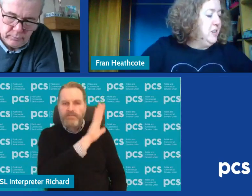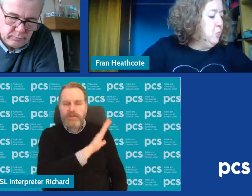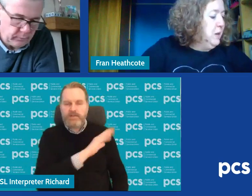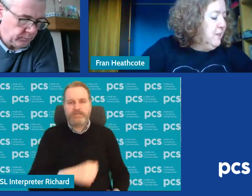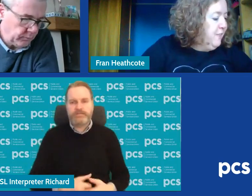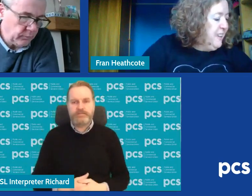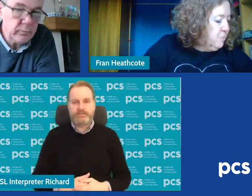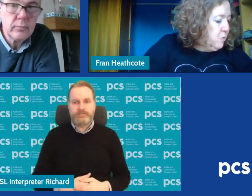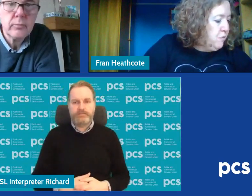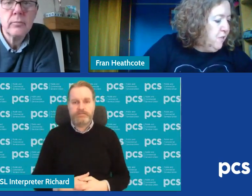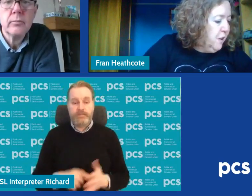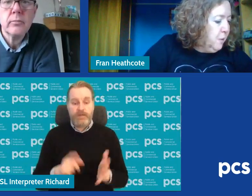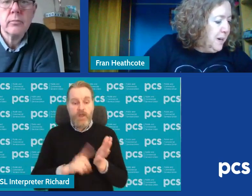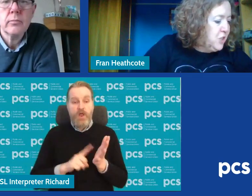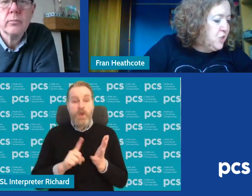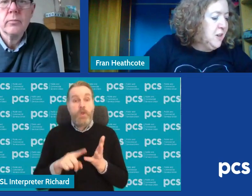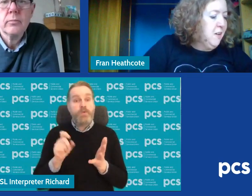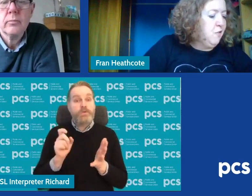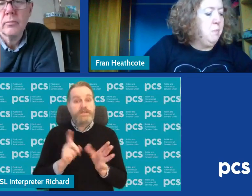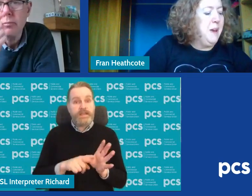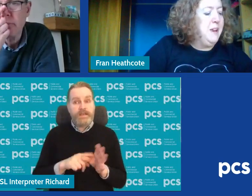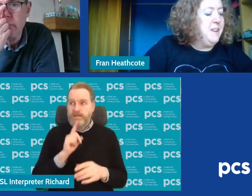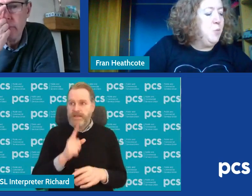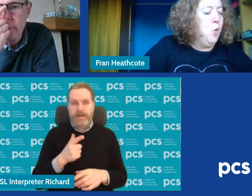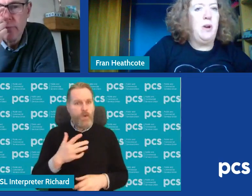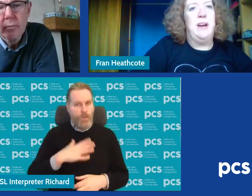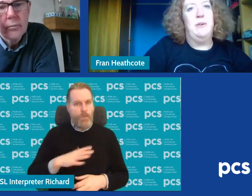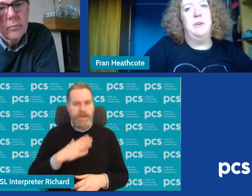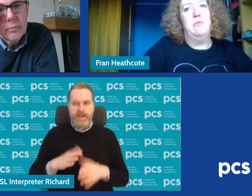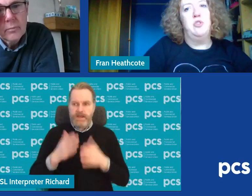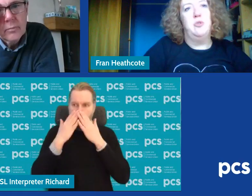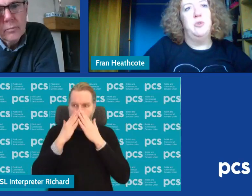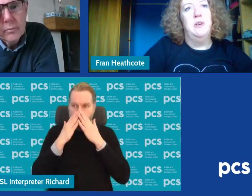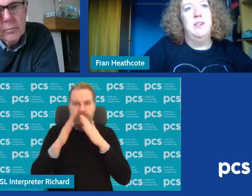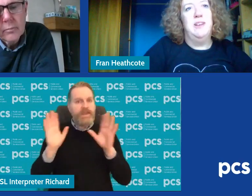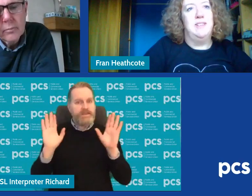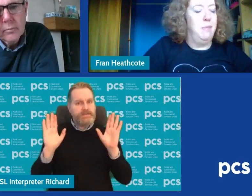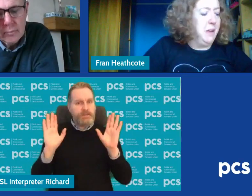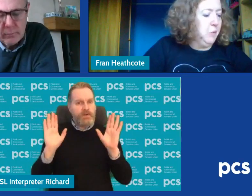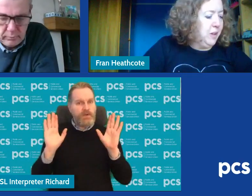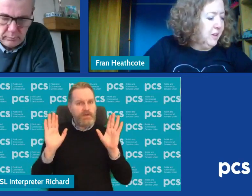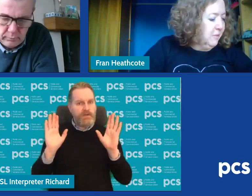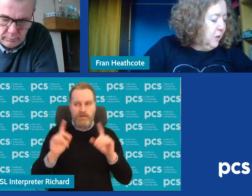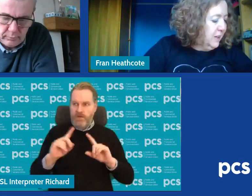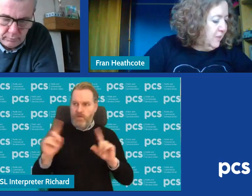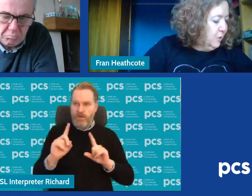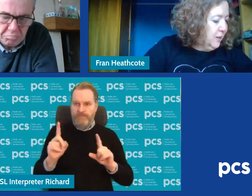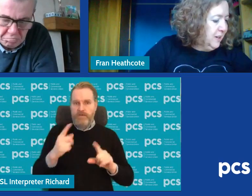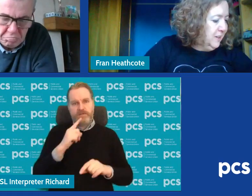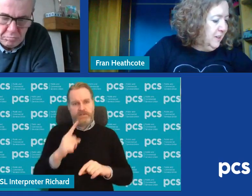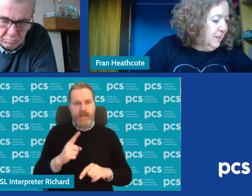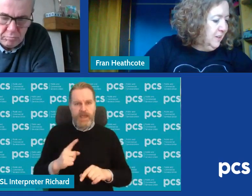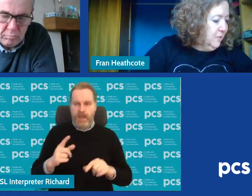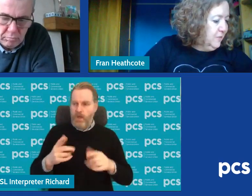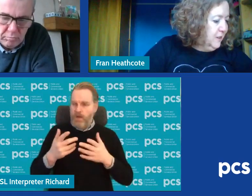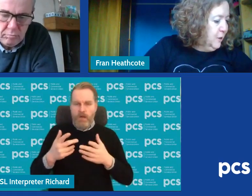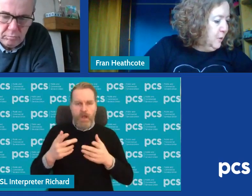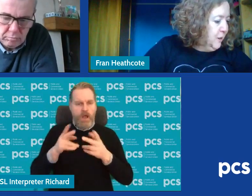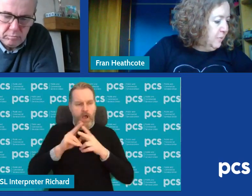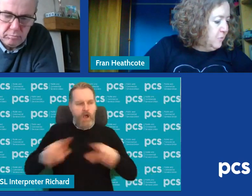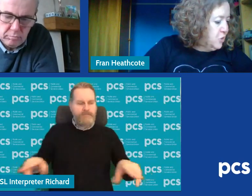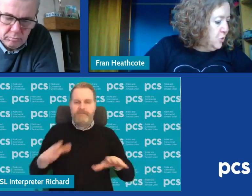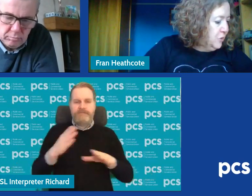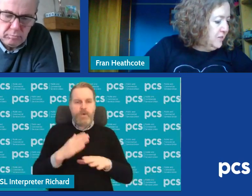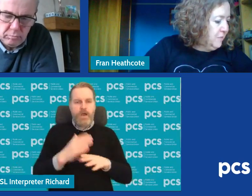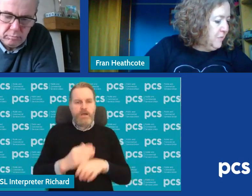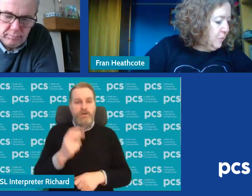point. She said we need a Facebook profile badge for our payday walkout, and I'm sure that's something we can have a look at, Lucy Lou,